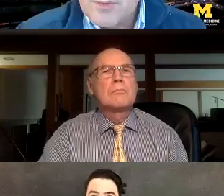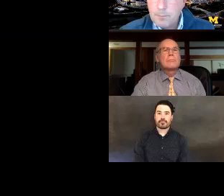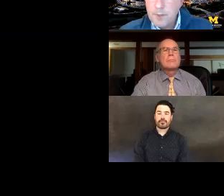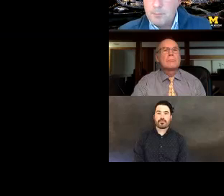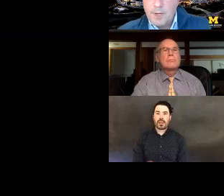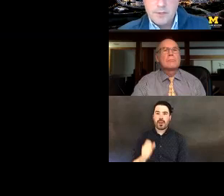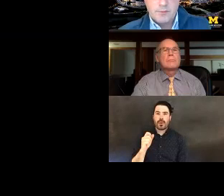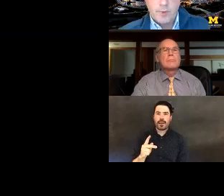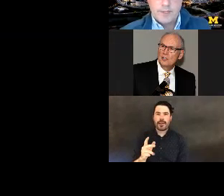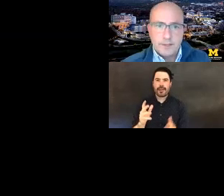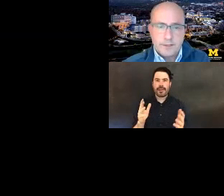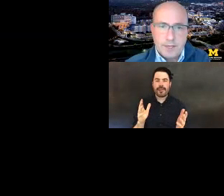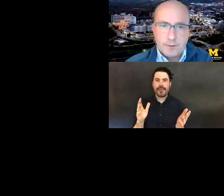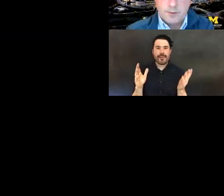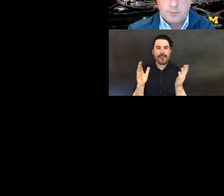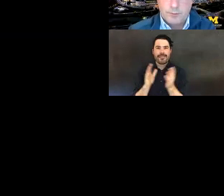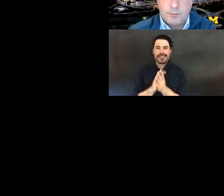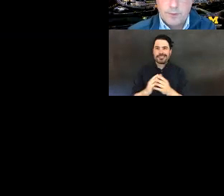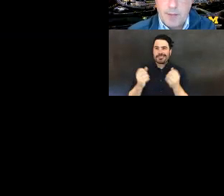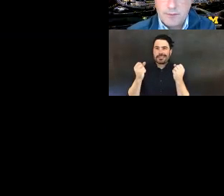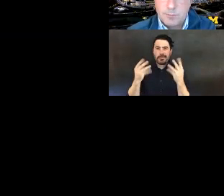There are a bunch of questions about the